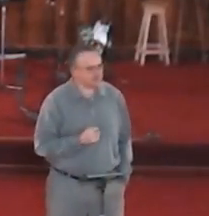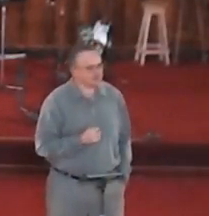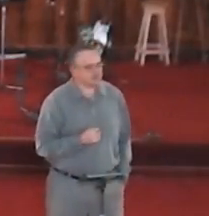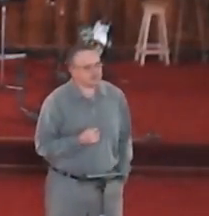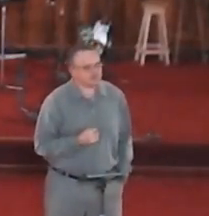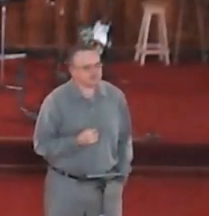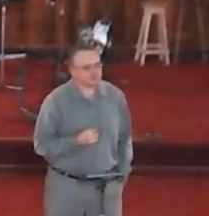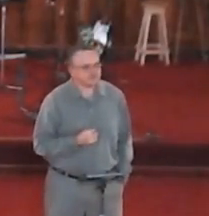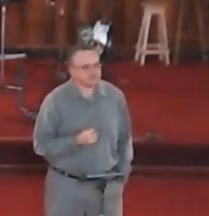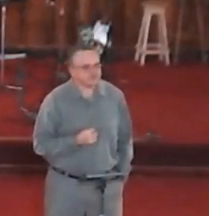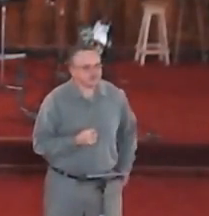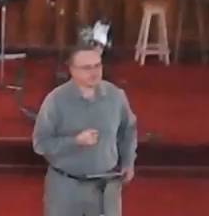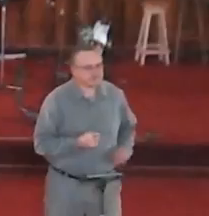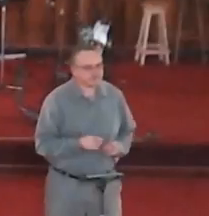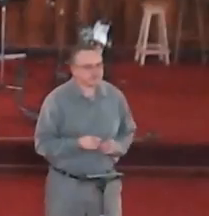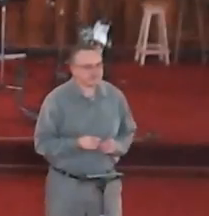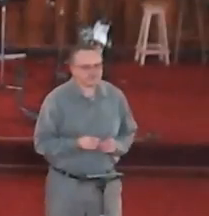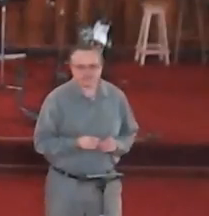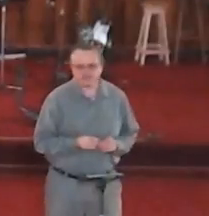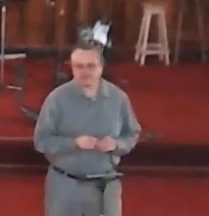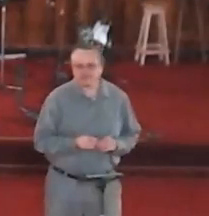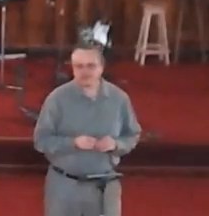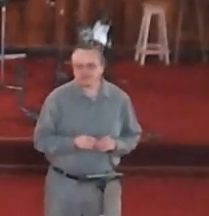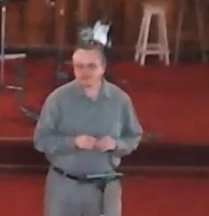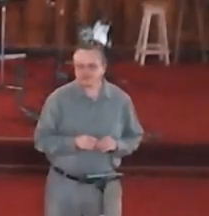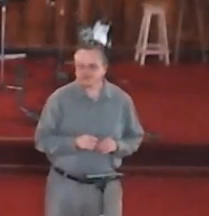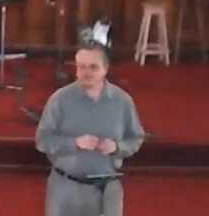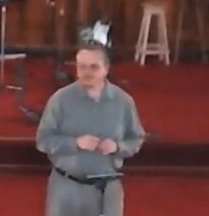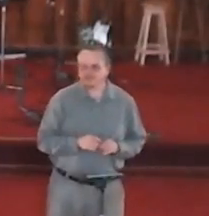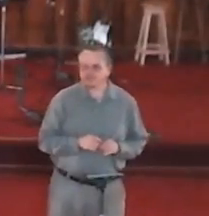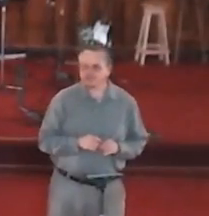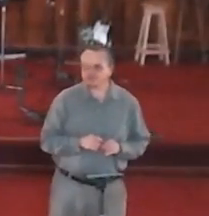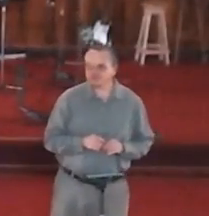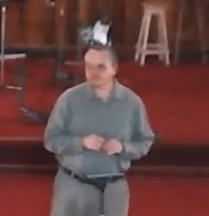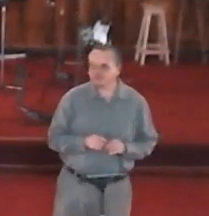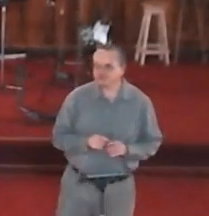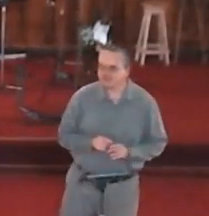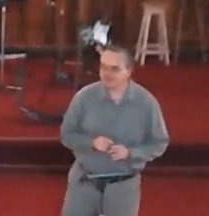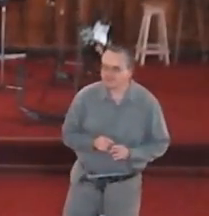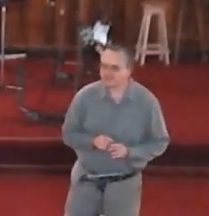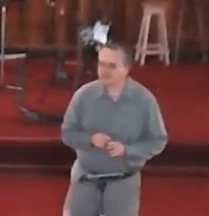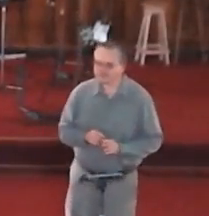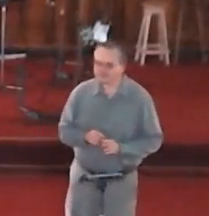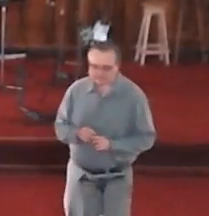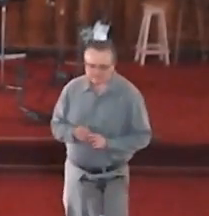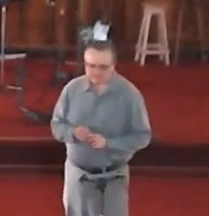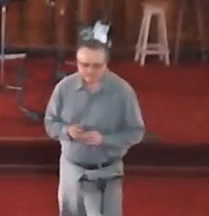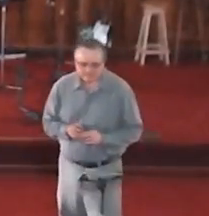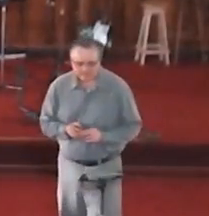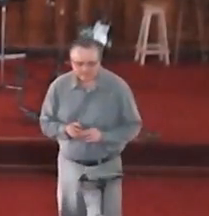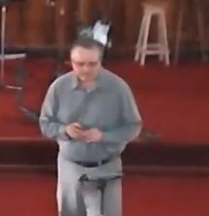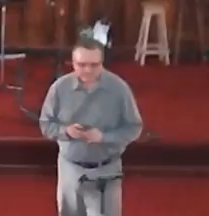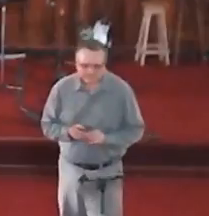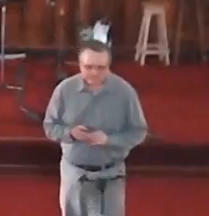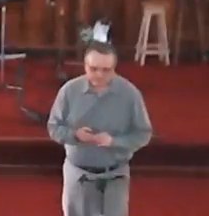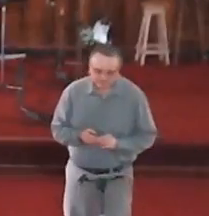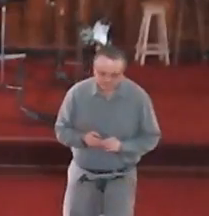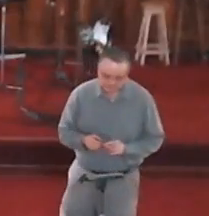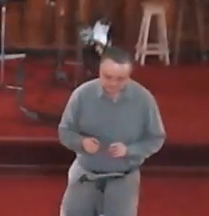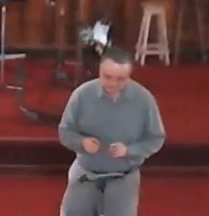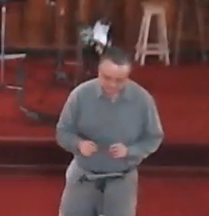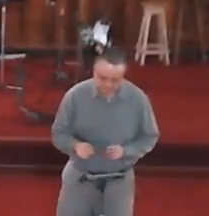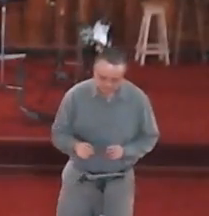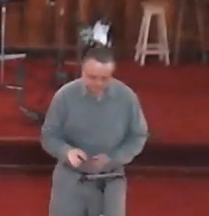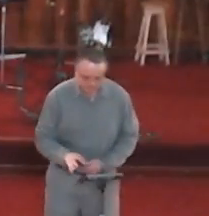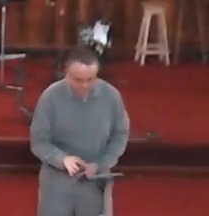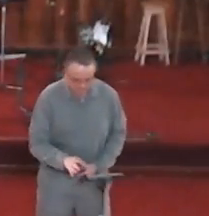de Jesús. So verse 27 says, but Barnabas took him and brought him to the apostles. He told them how Saul on his journey